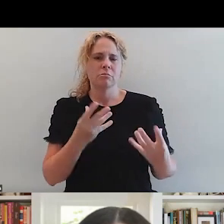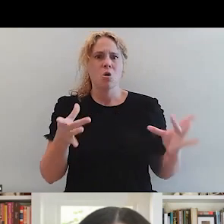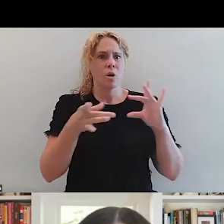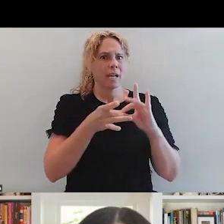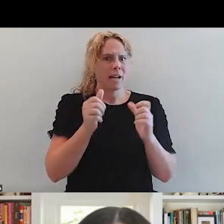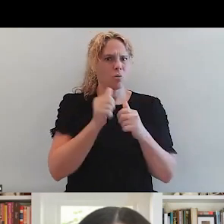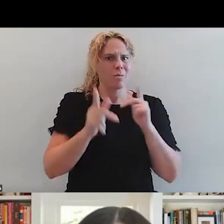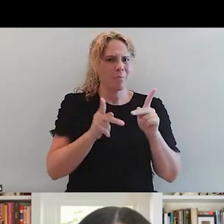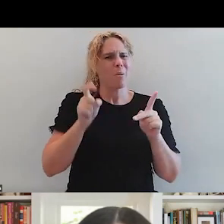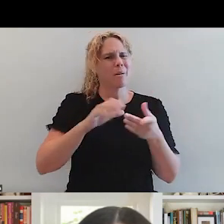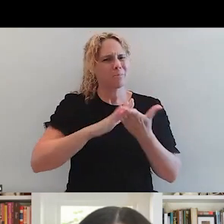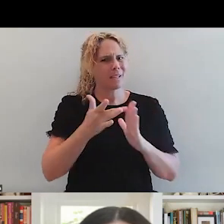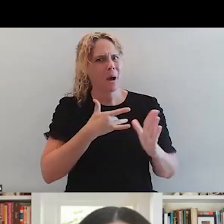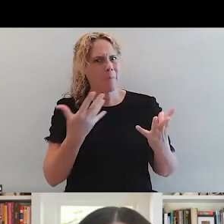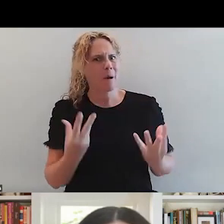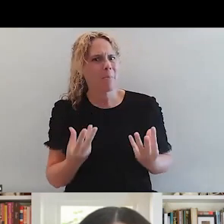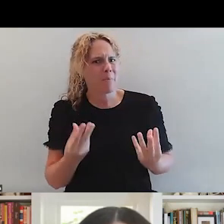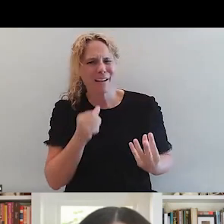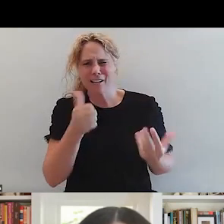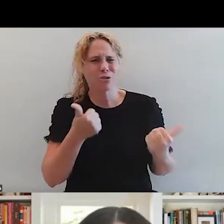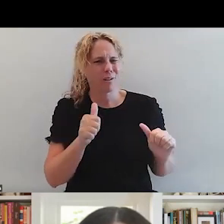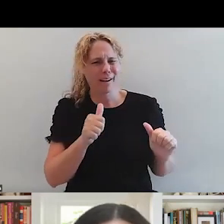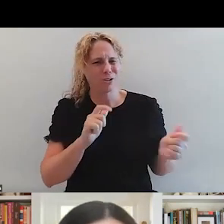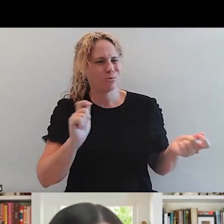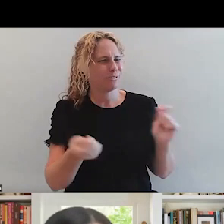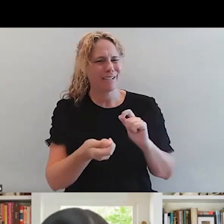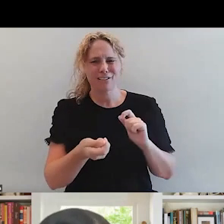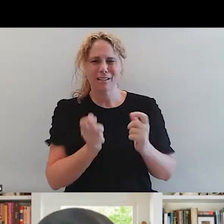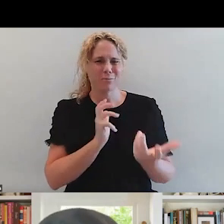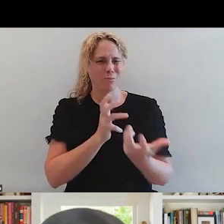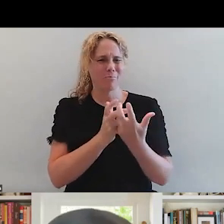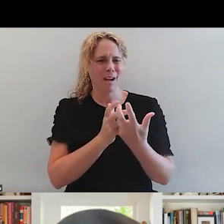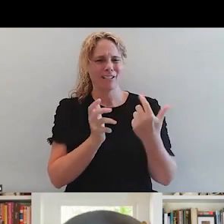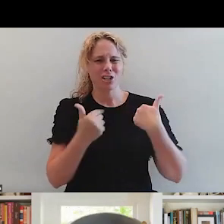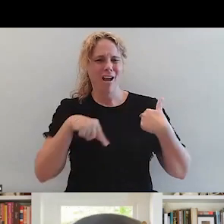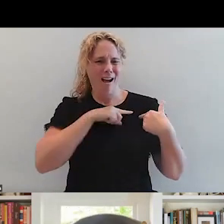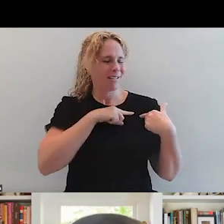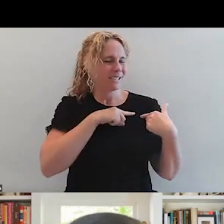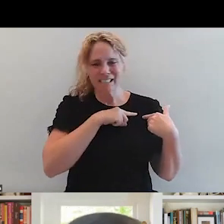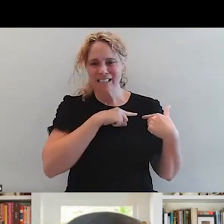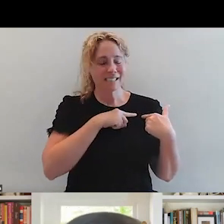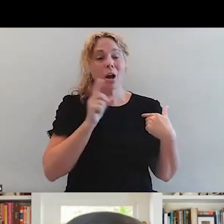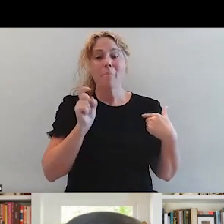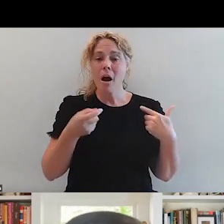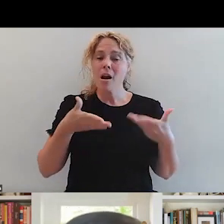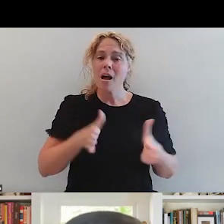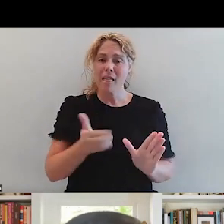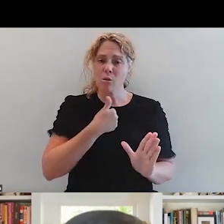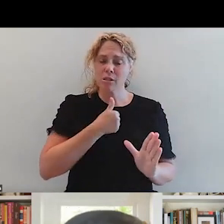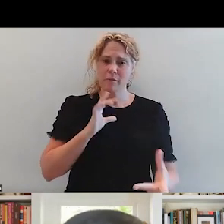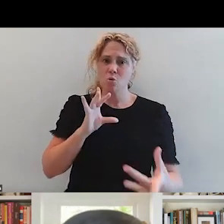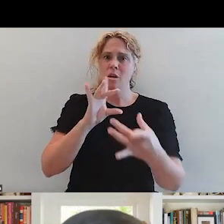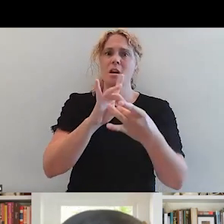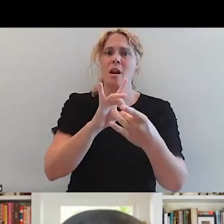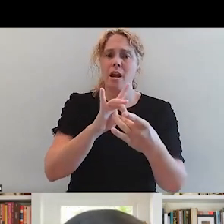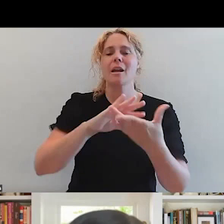to be compassionate about where they're at and not try to move them to where we're at. I think that once we allow ourselves to connect with people and then